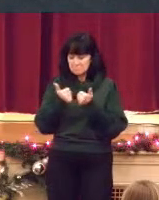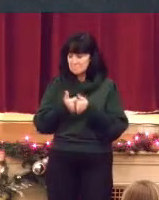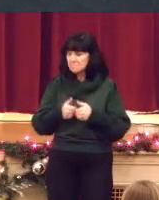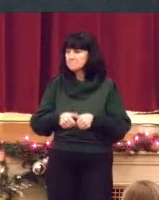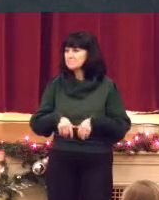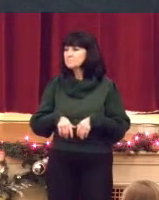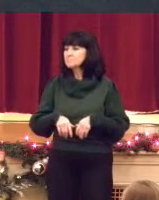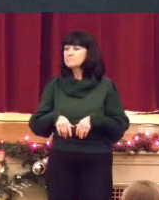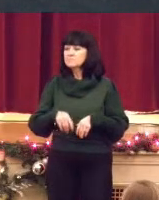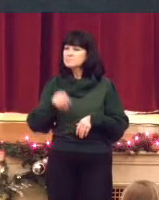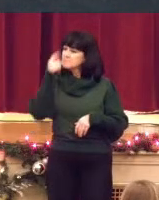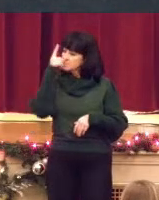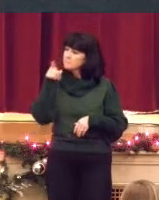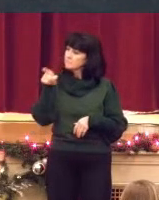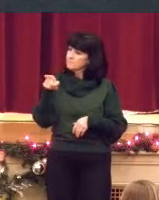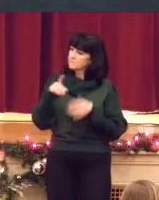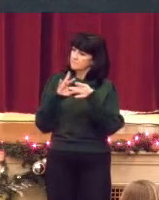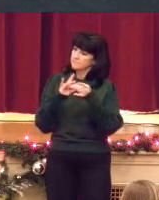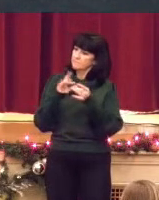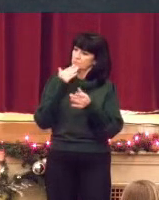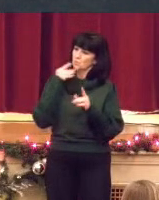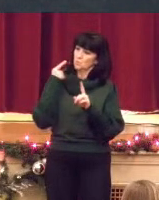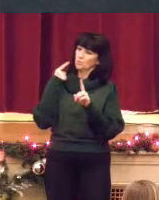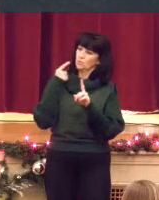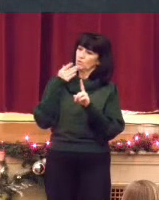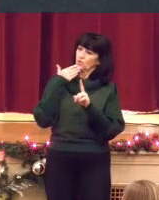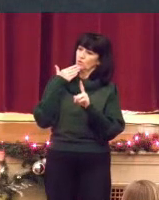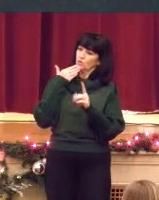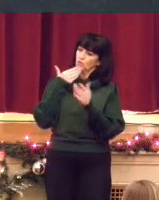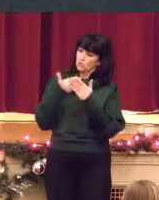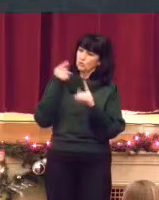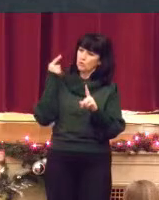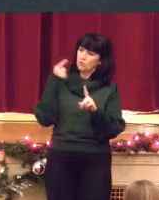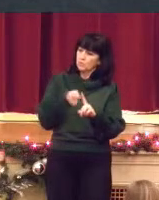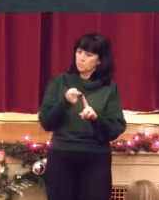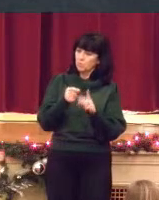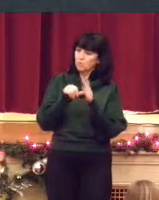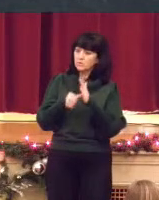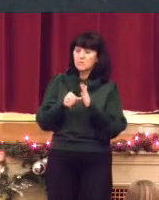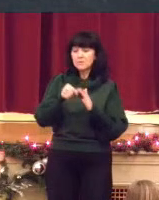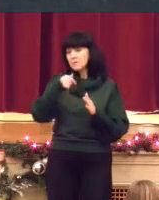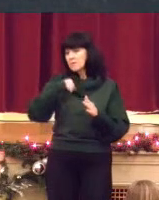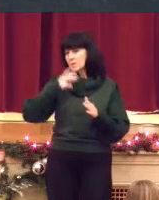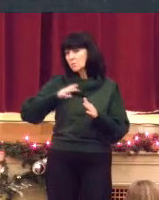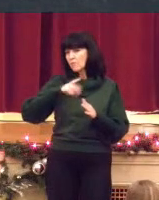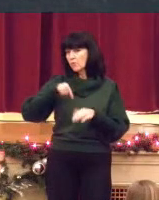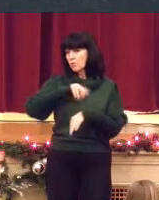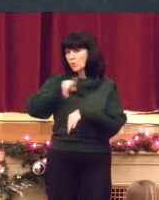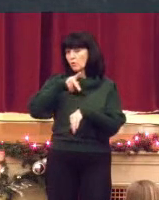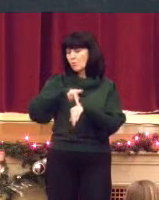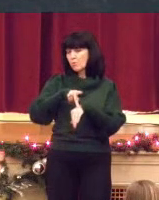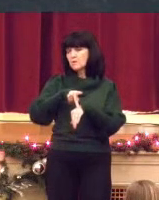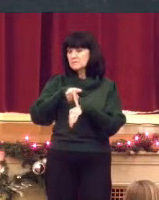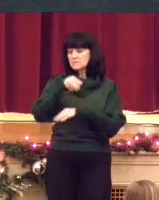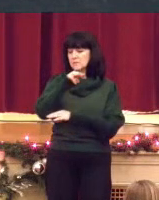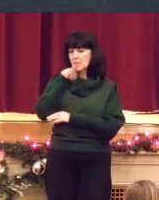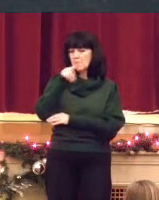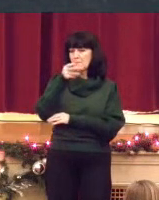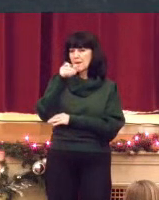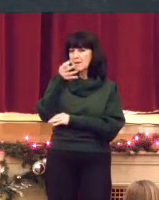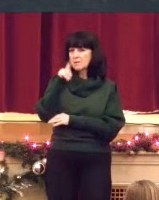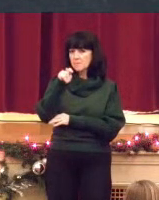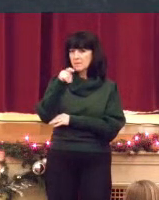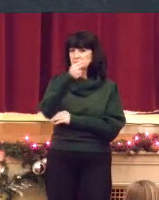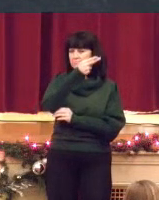that you talk about. So that, I'll use a better example. When I was the principal at Mount Pleasant, the guidance counselors were arranged by